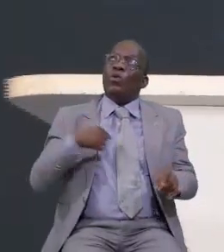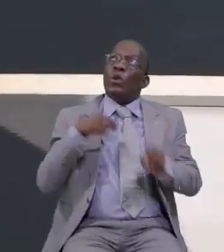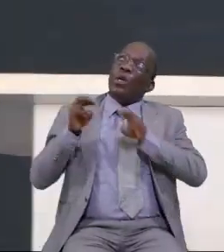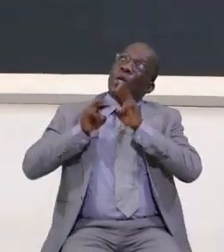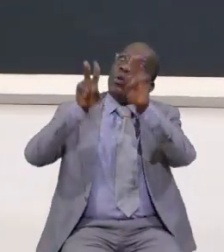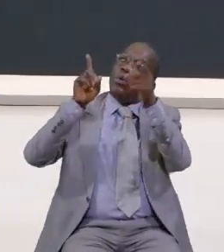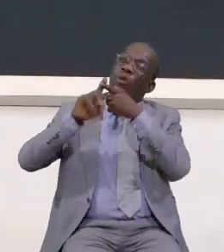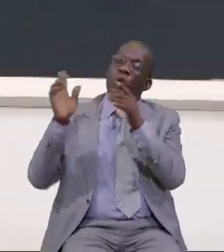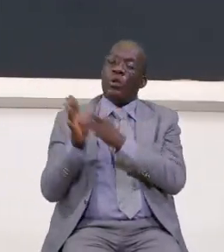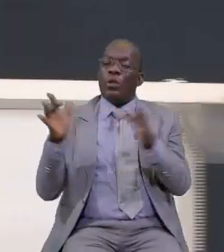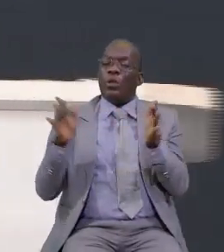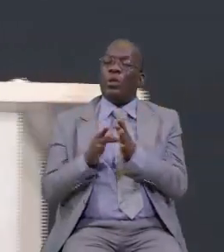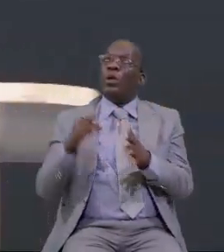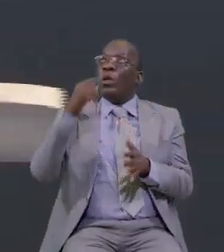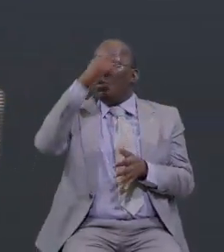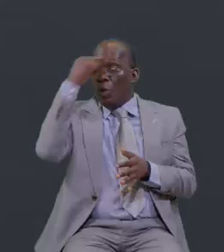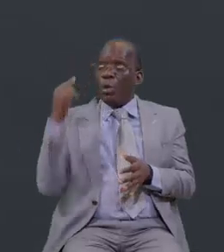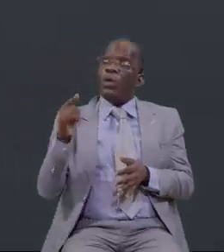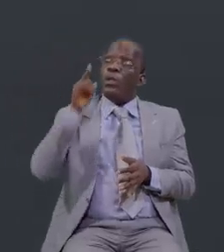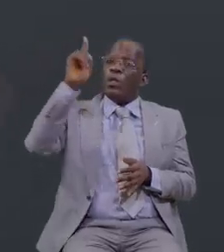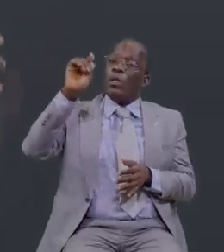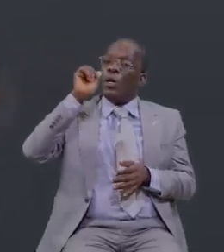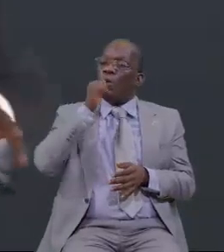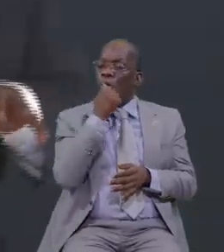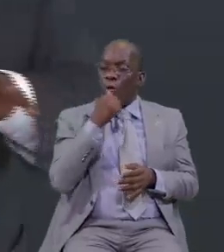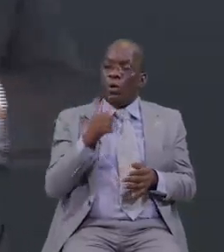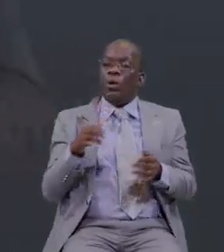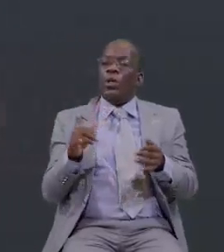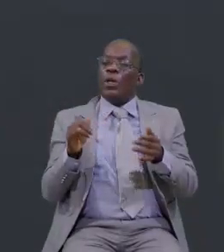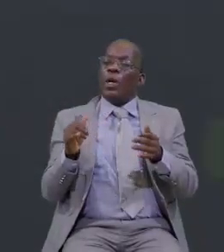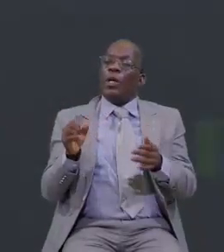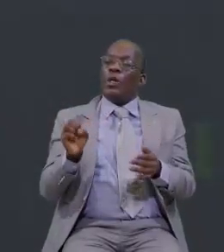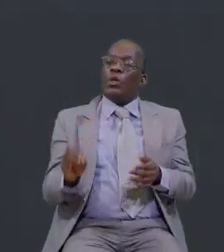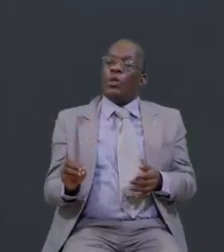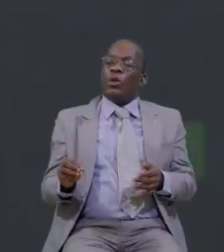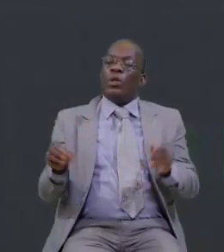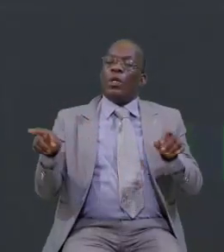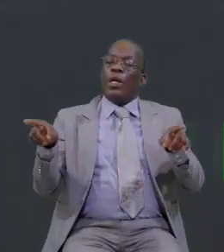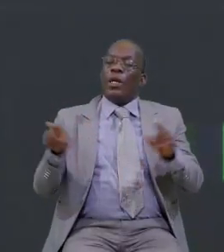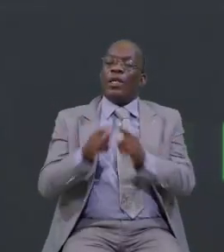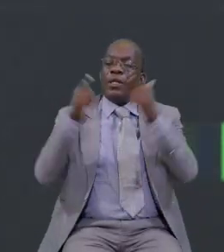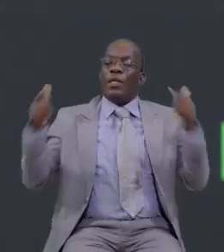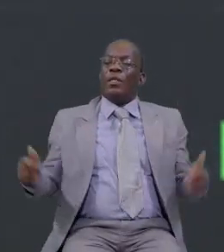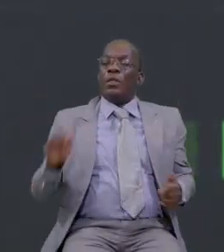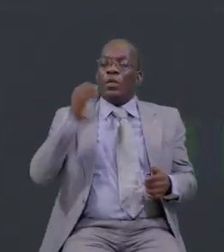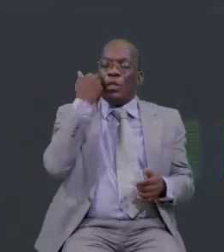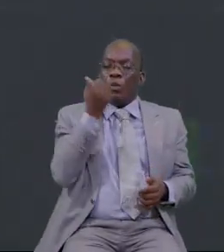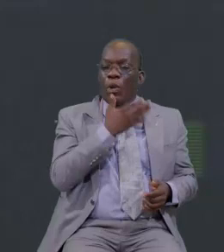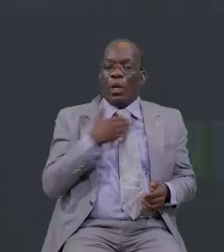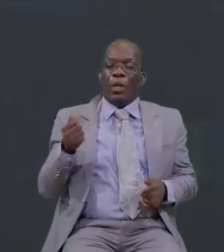because he endured such great shame and reproach, and now he is